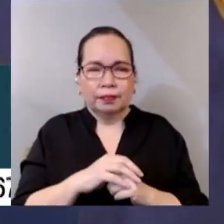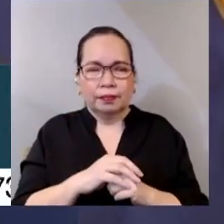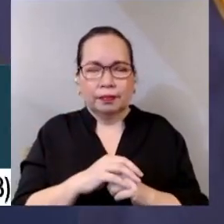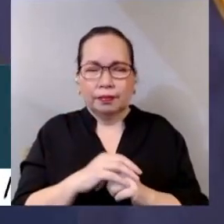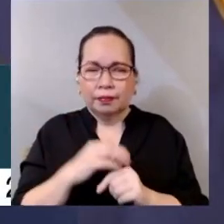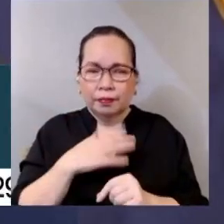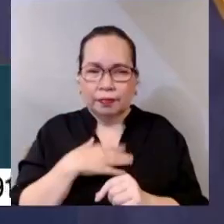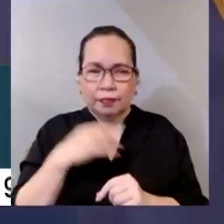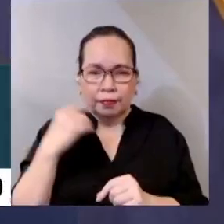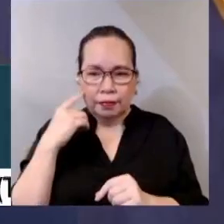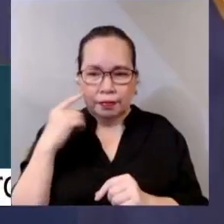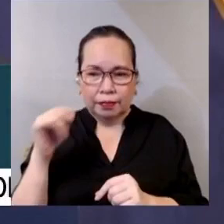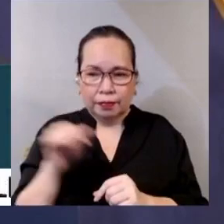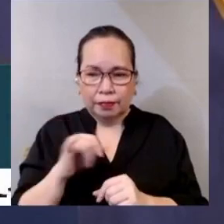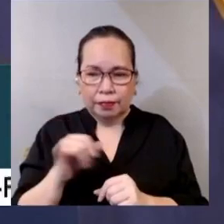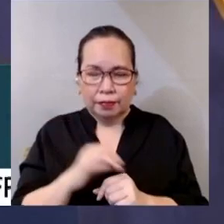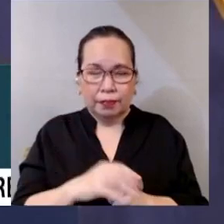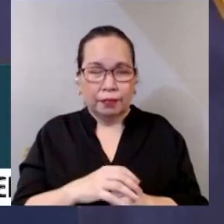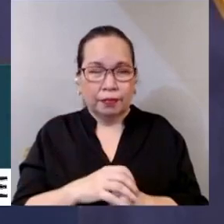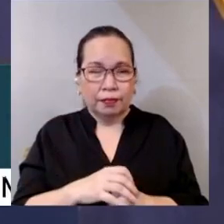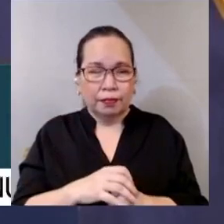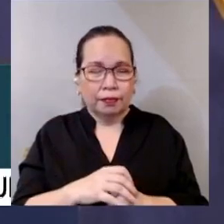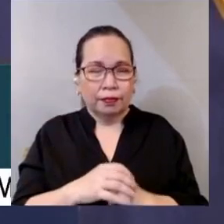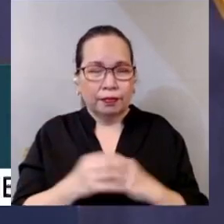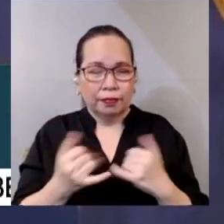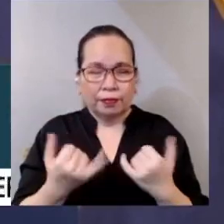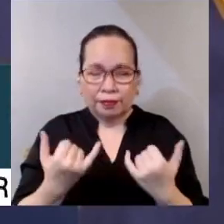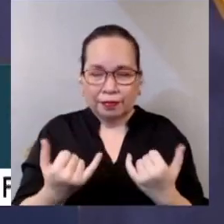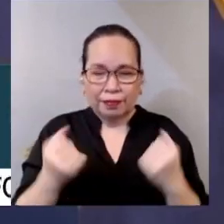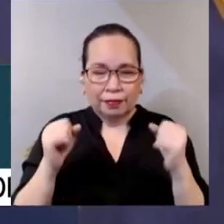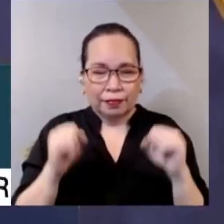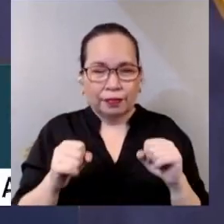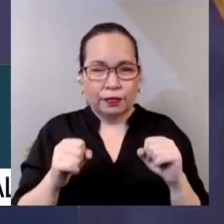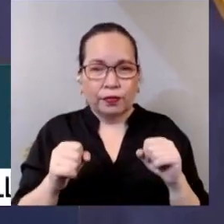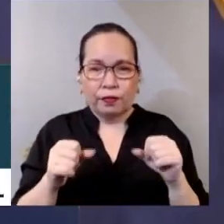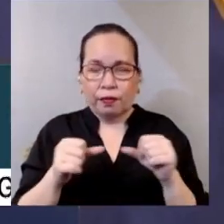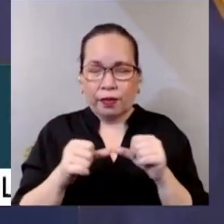I also think this is why we're in a position to move carefully